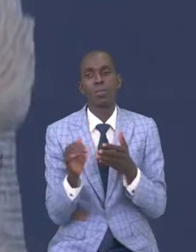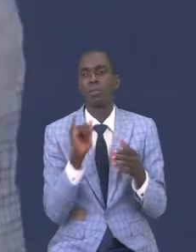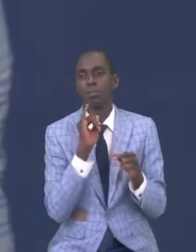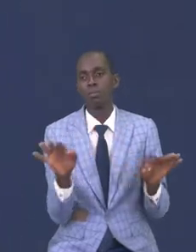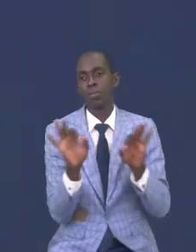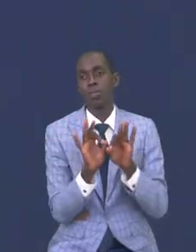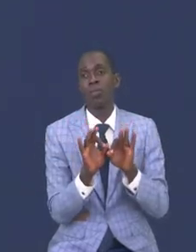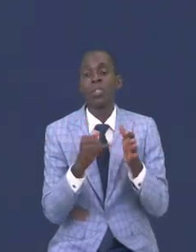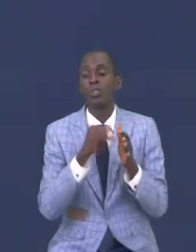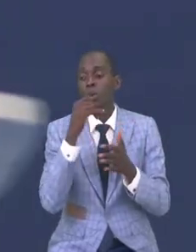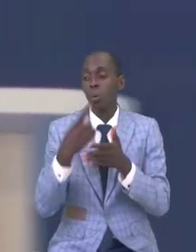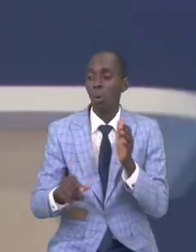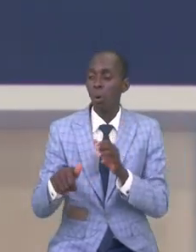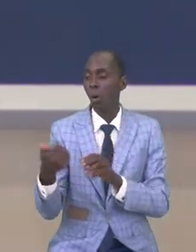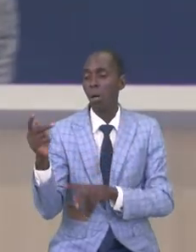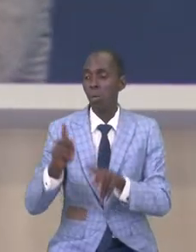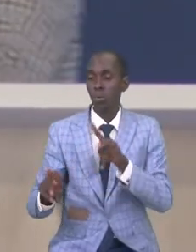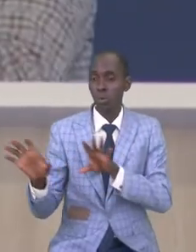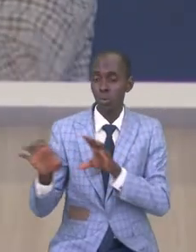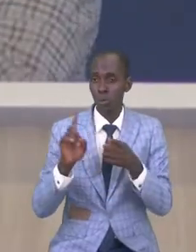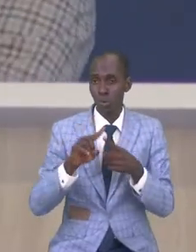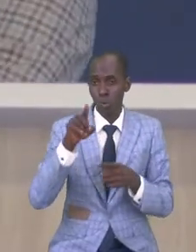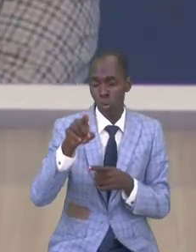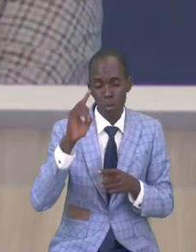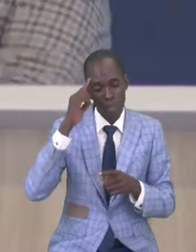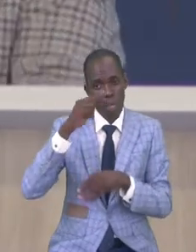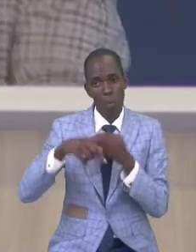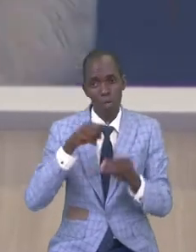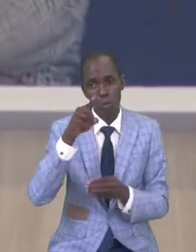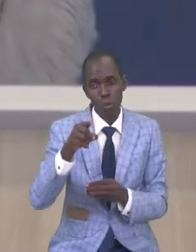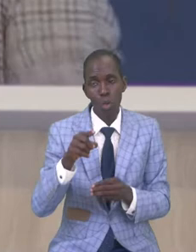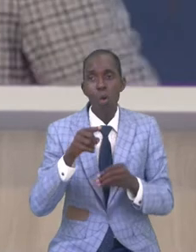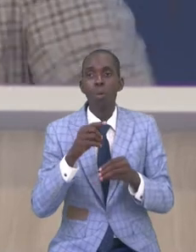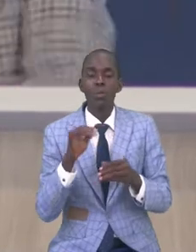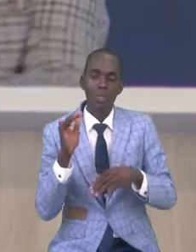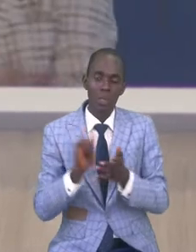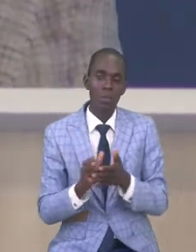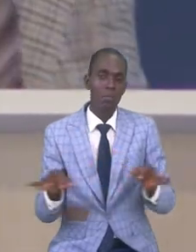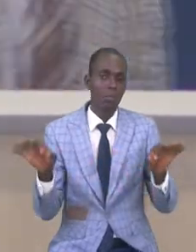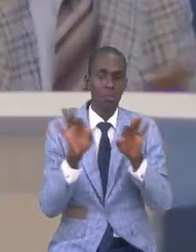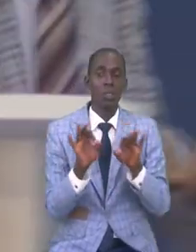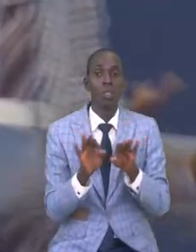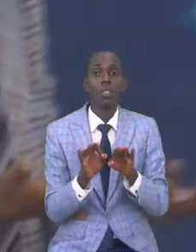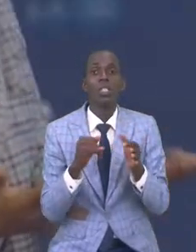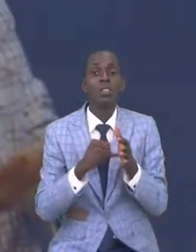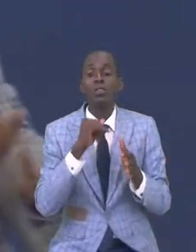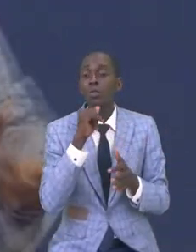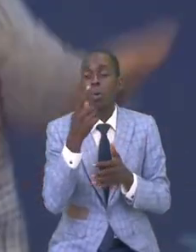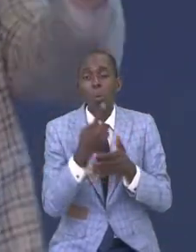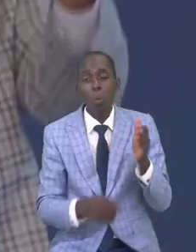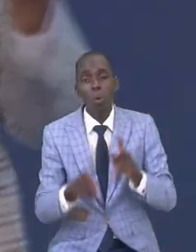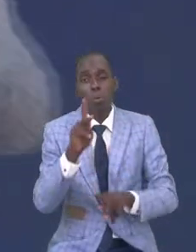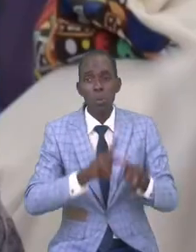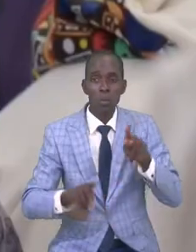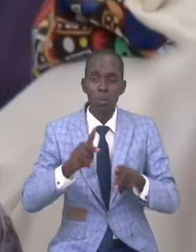you that matters. It is what you think of what they think of you that matters. It is not what people